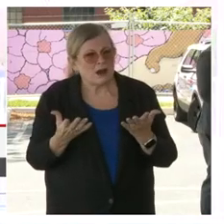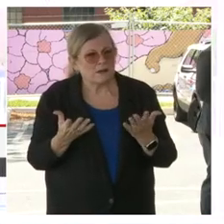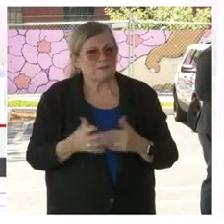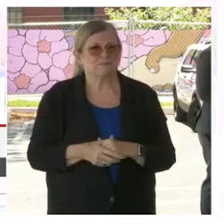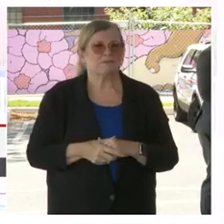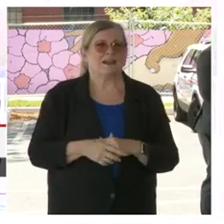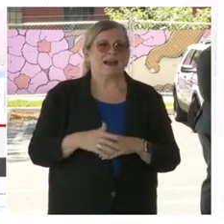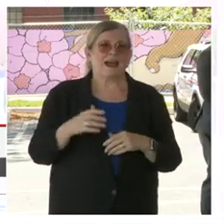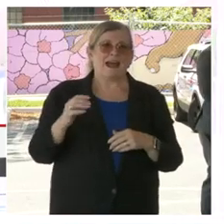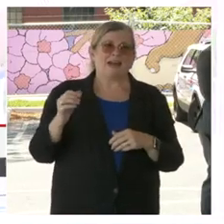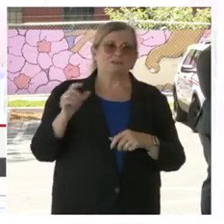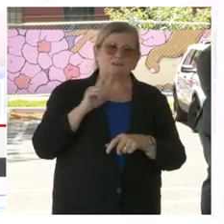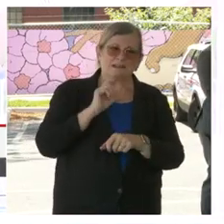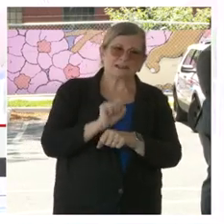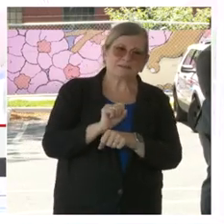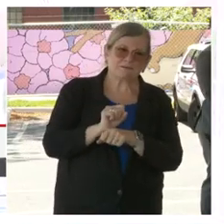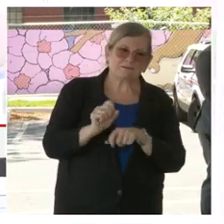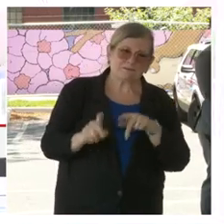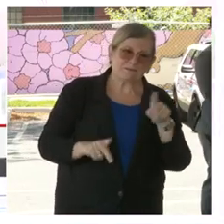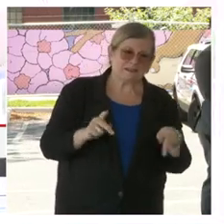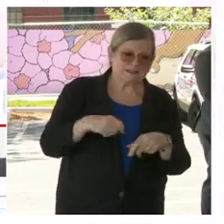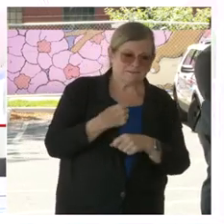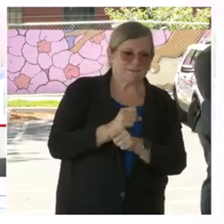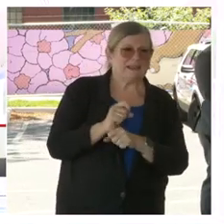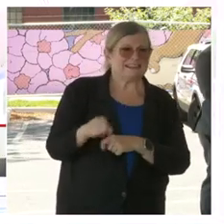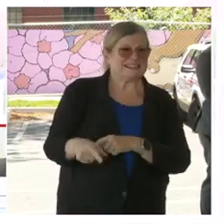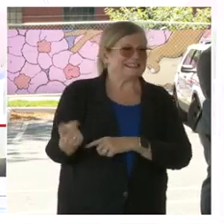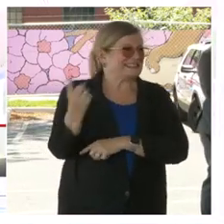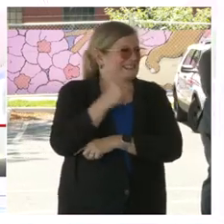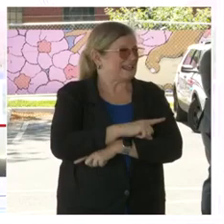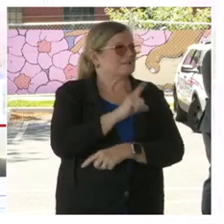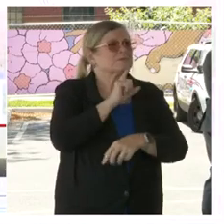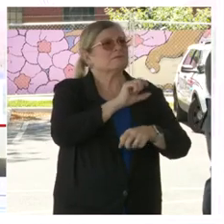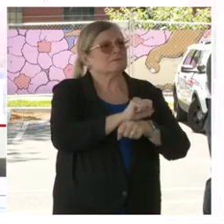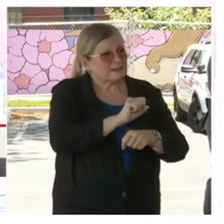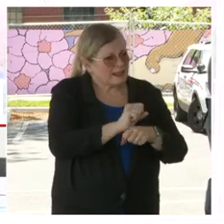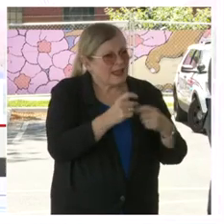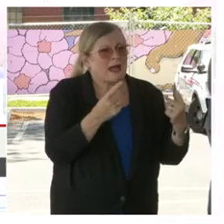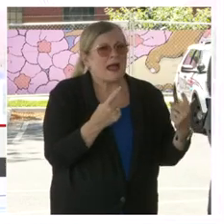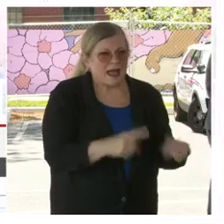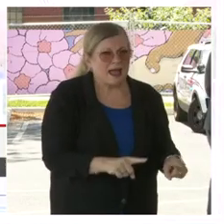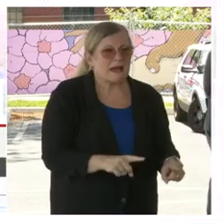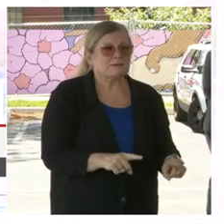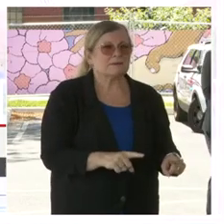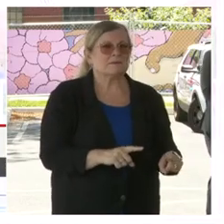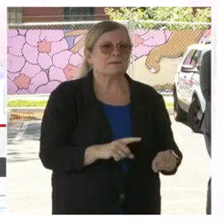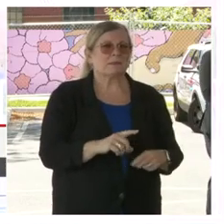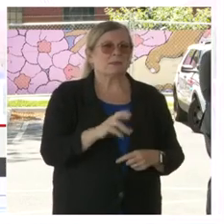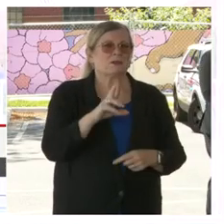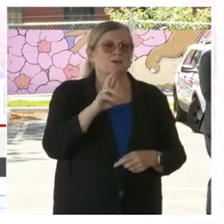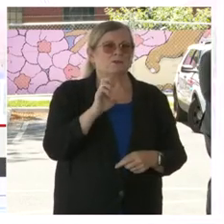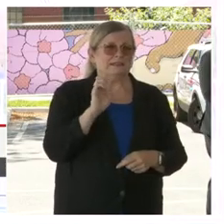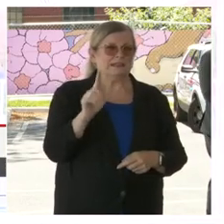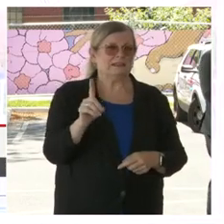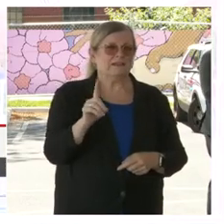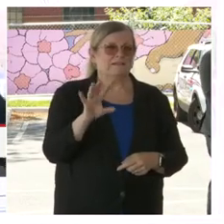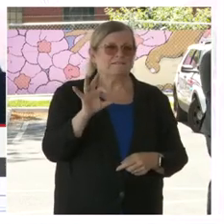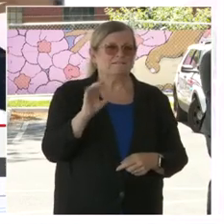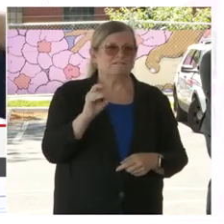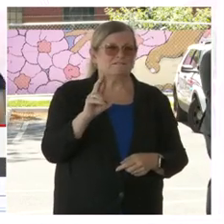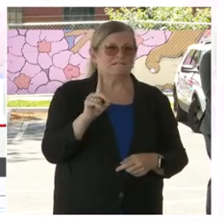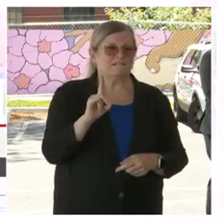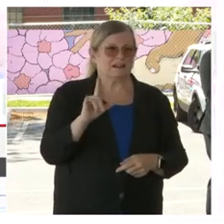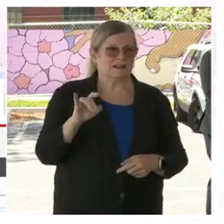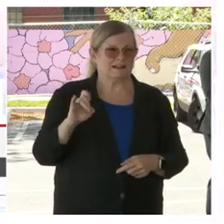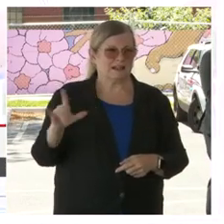made today possible, and I mean today. And that's the folks at Reed Rodell and Charlotte Reed and her whole team